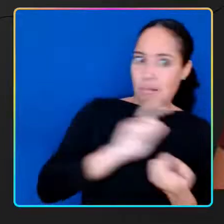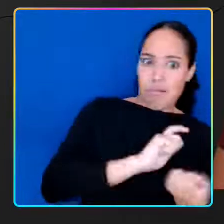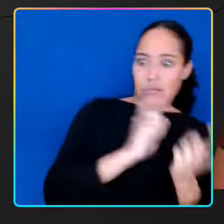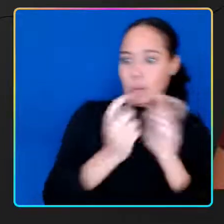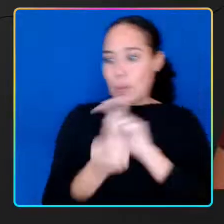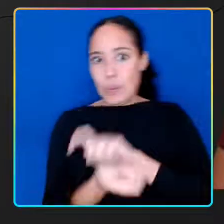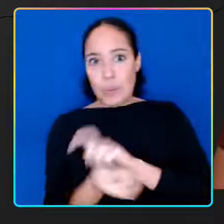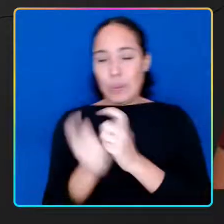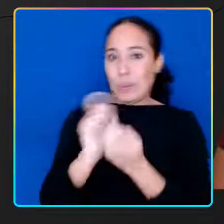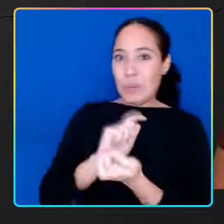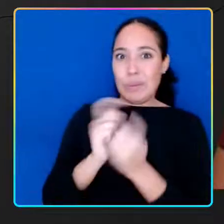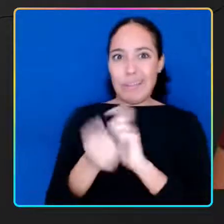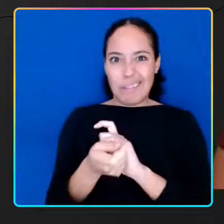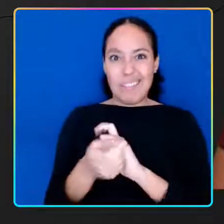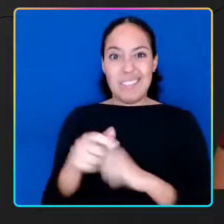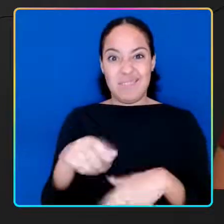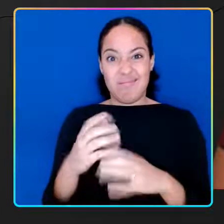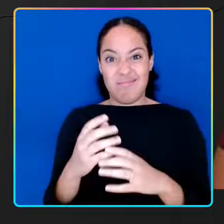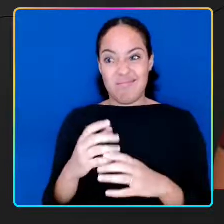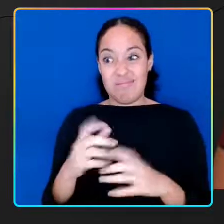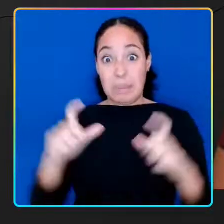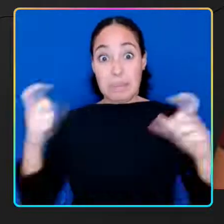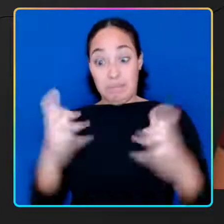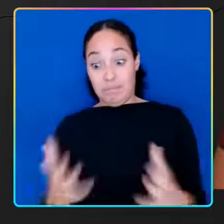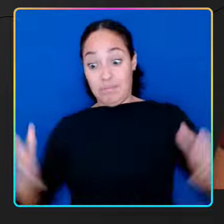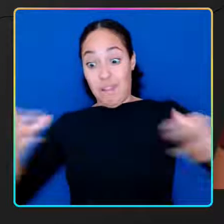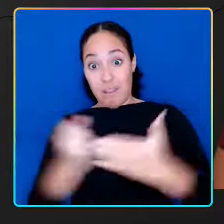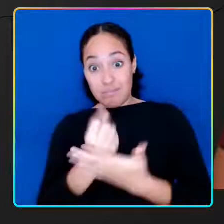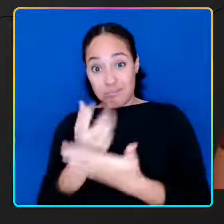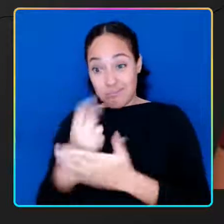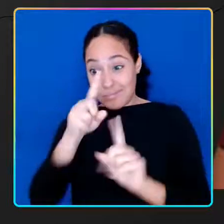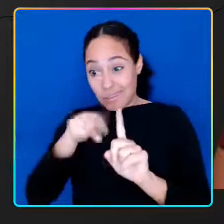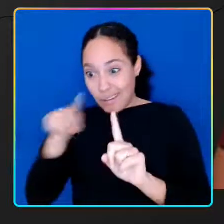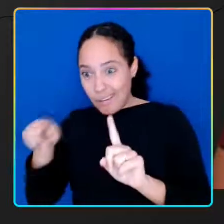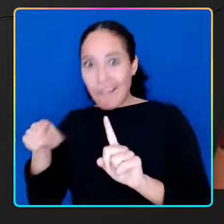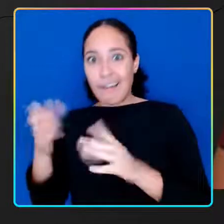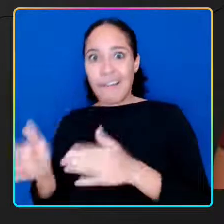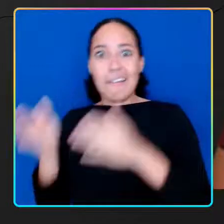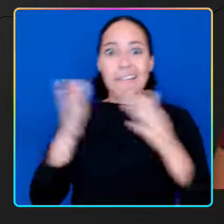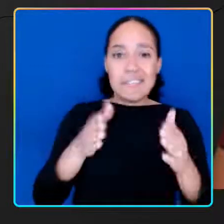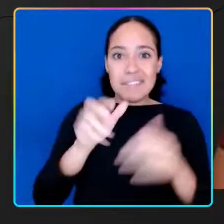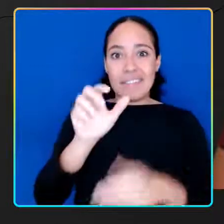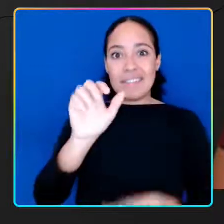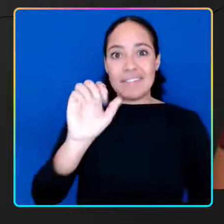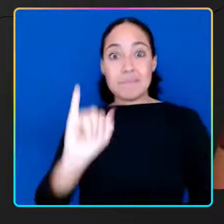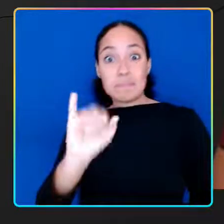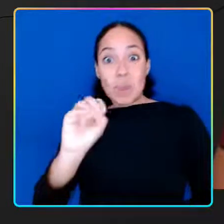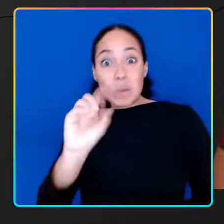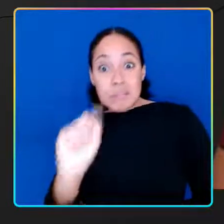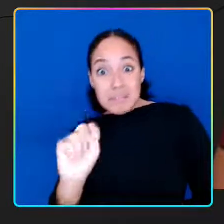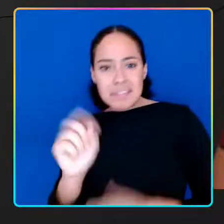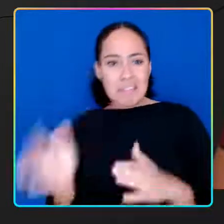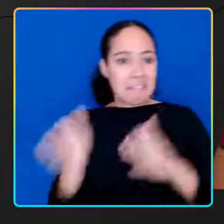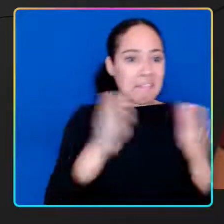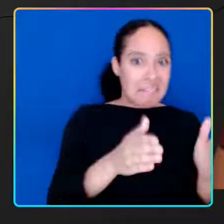big data was it, then when IoT was first it, then into data science, and now into